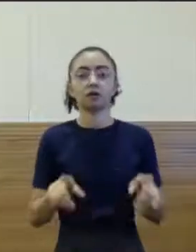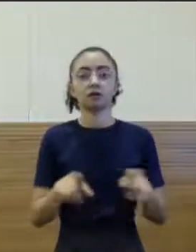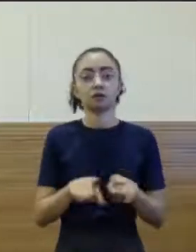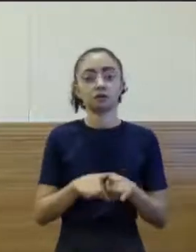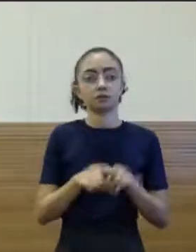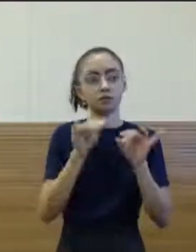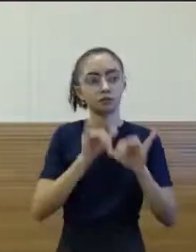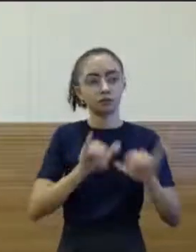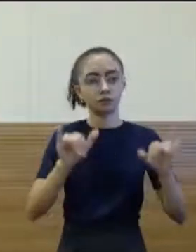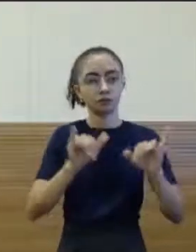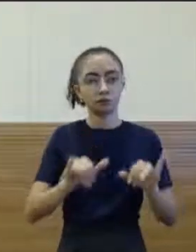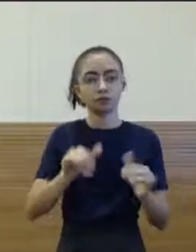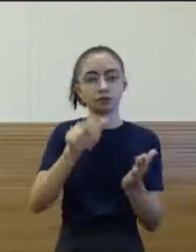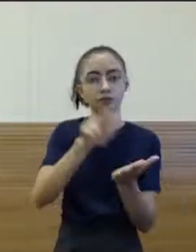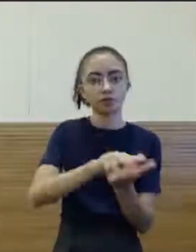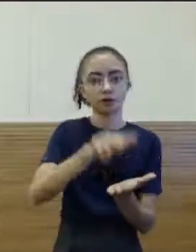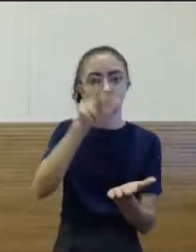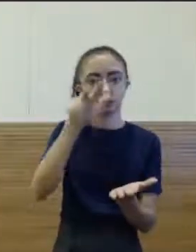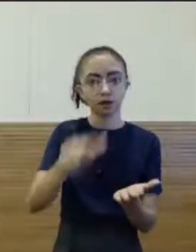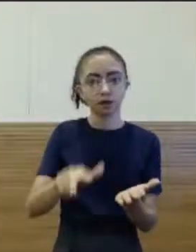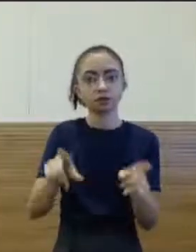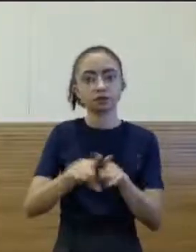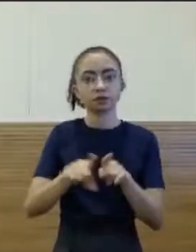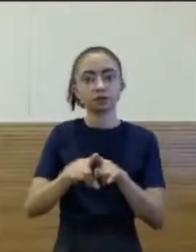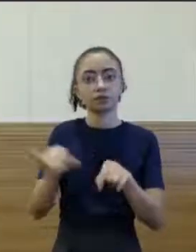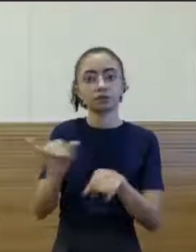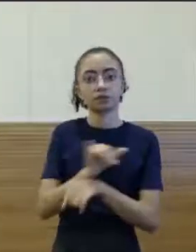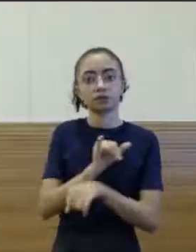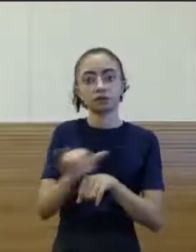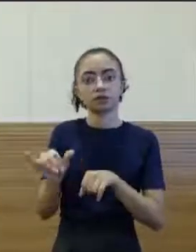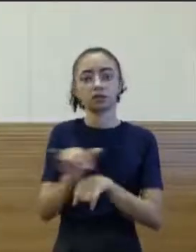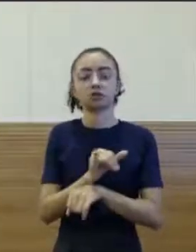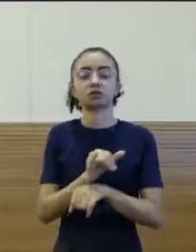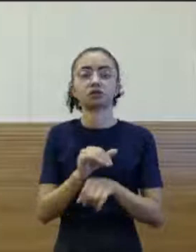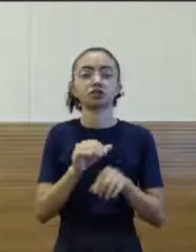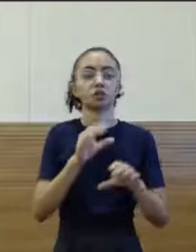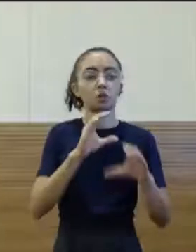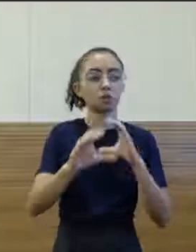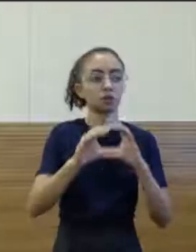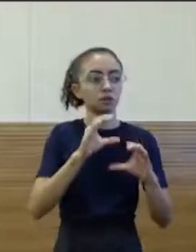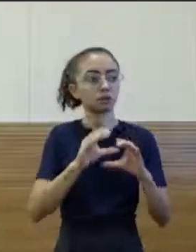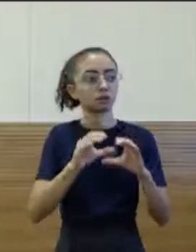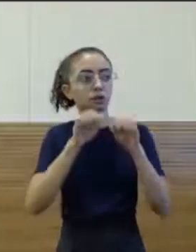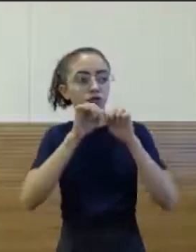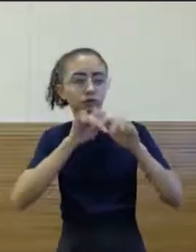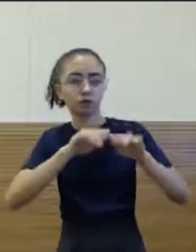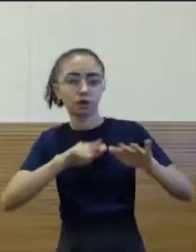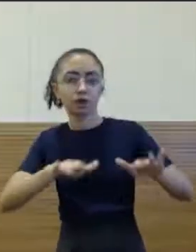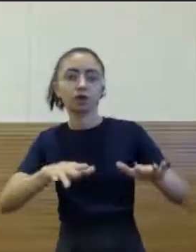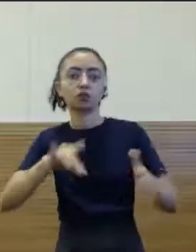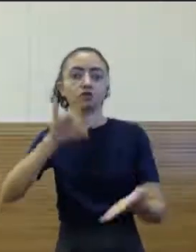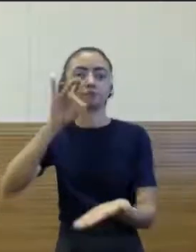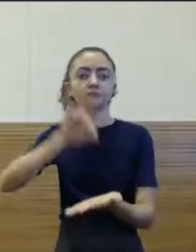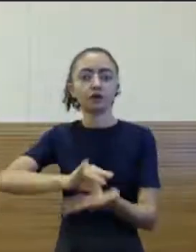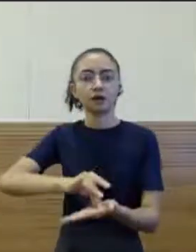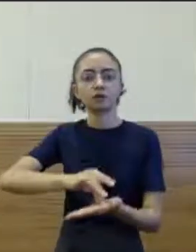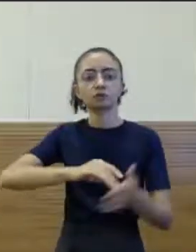validated with a strategy of implementation and communication. And I want to mention that the previous